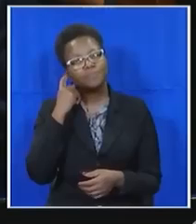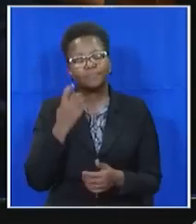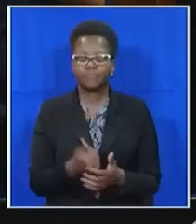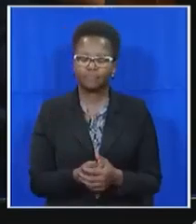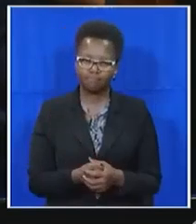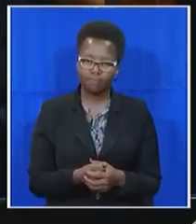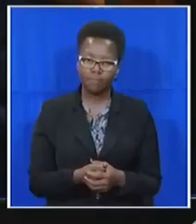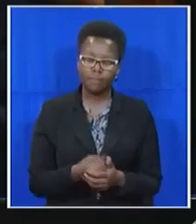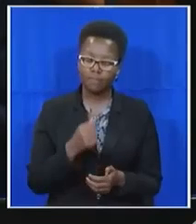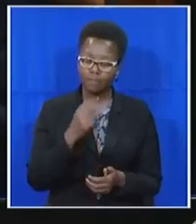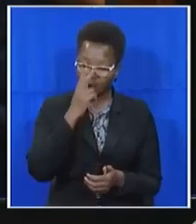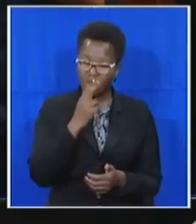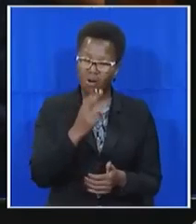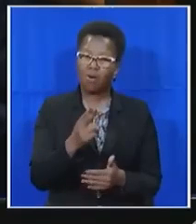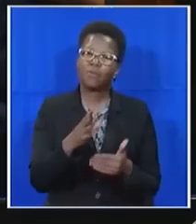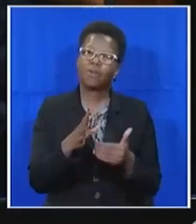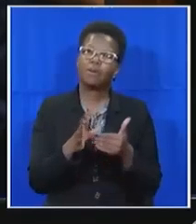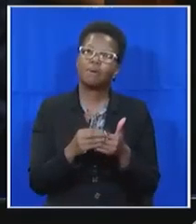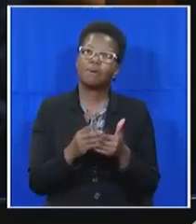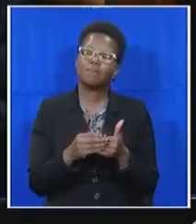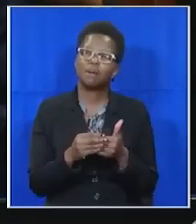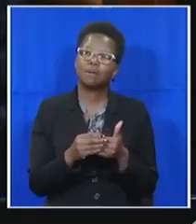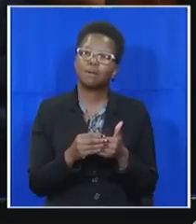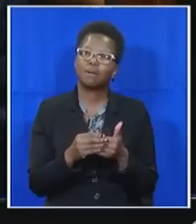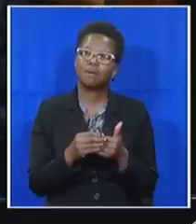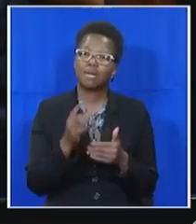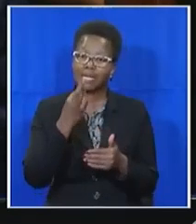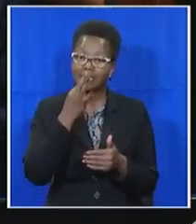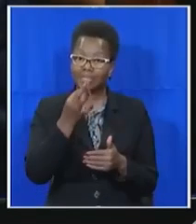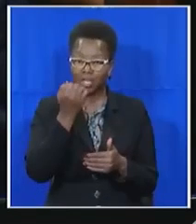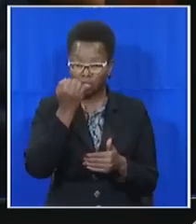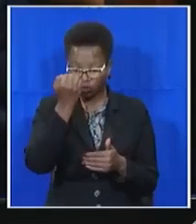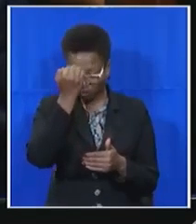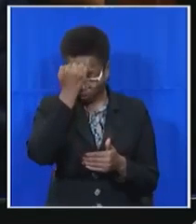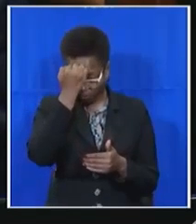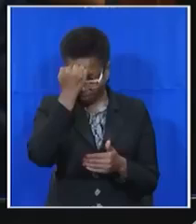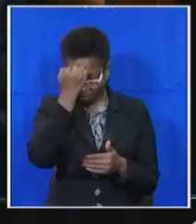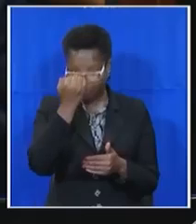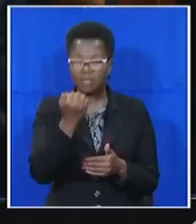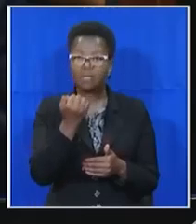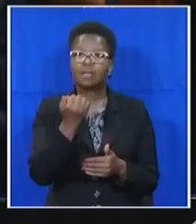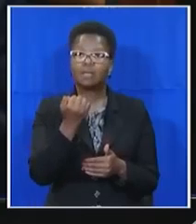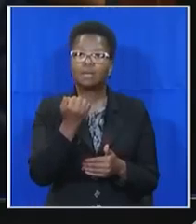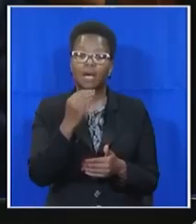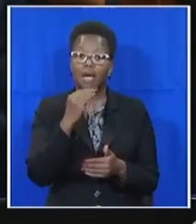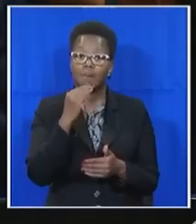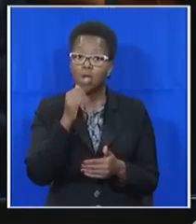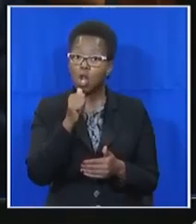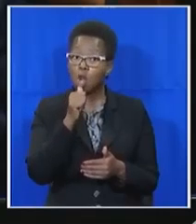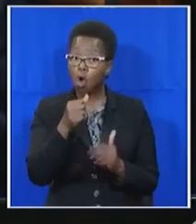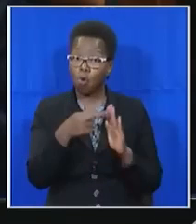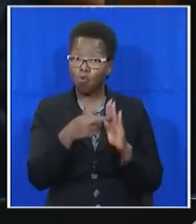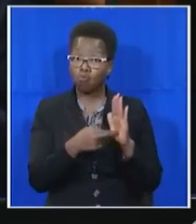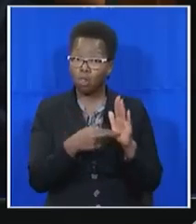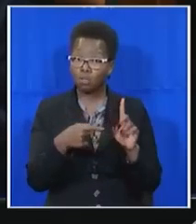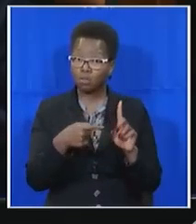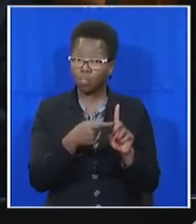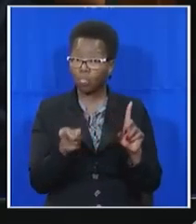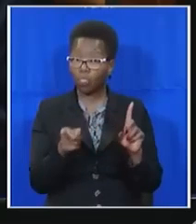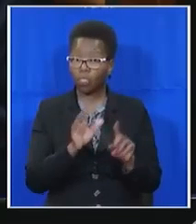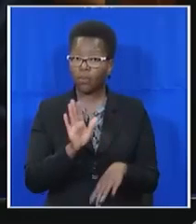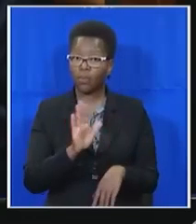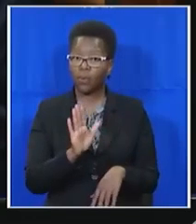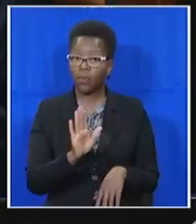Honorable members, reference to a question as stupid is not unparliamentary. Okay.